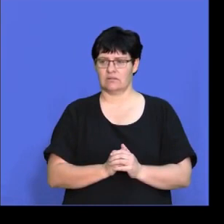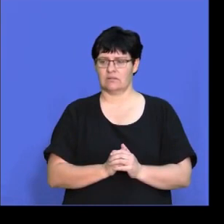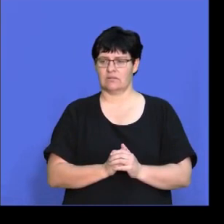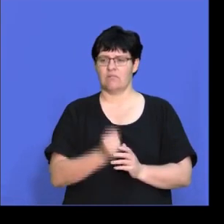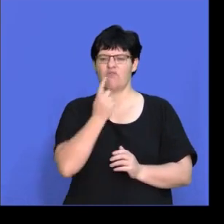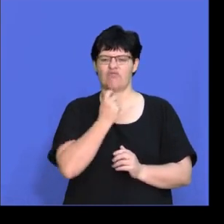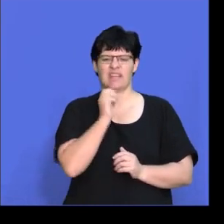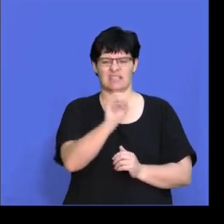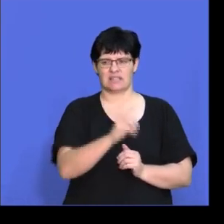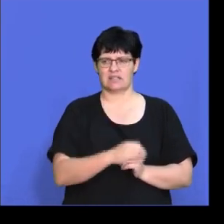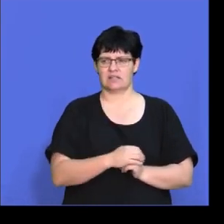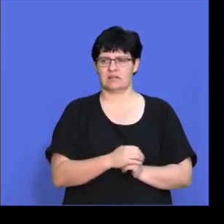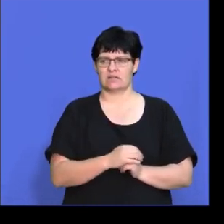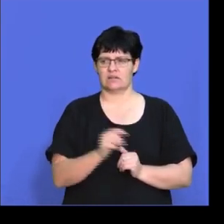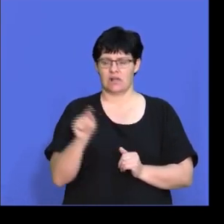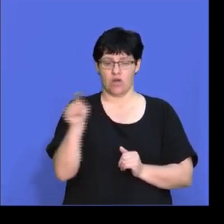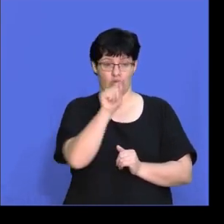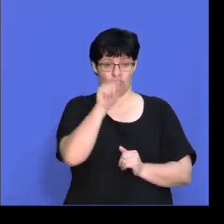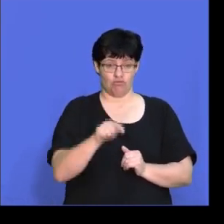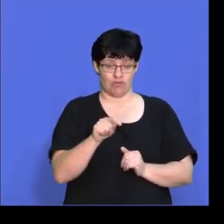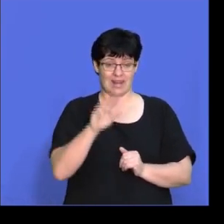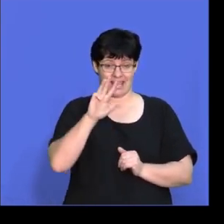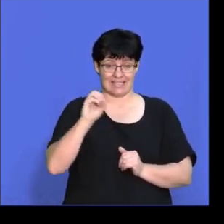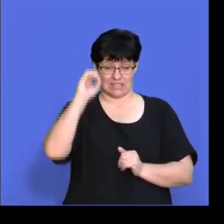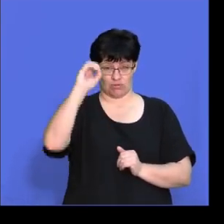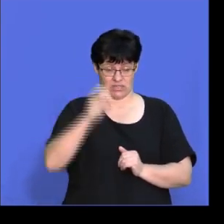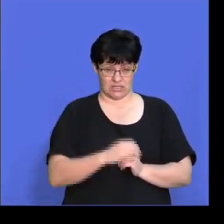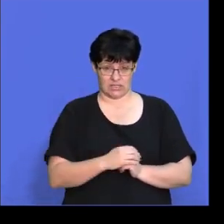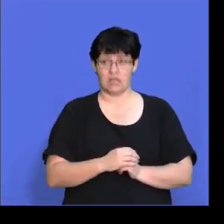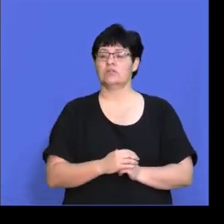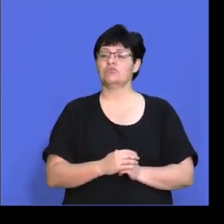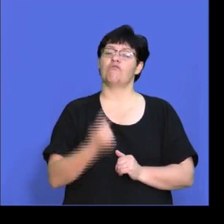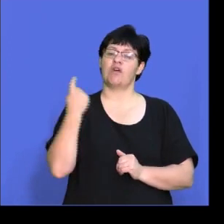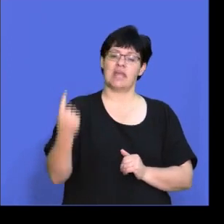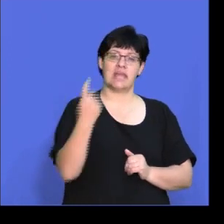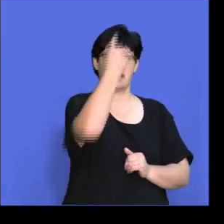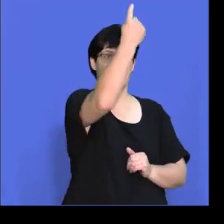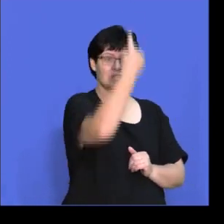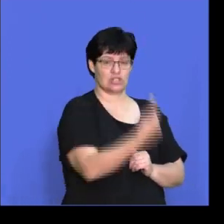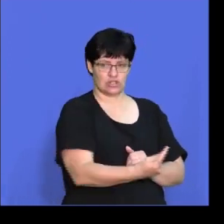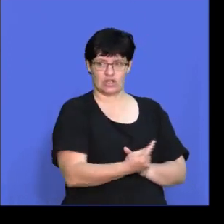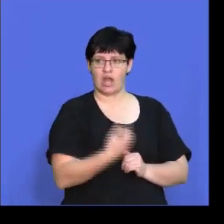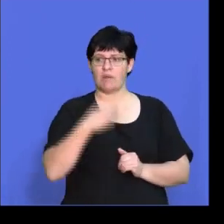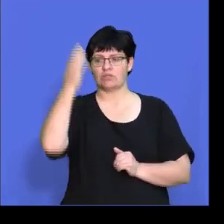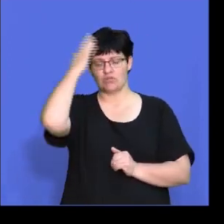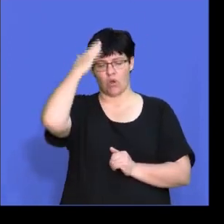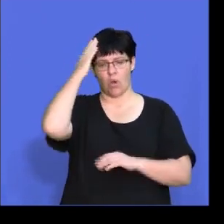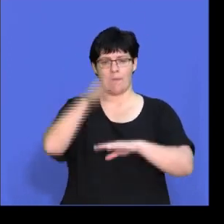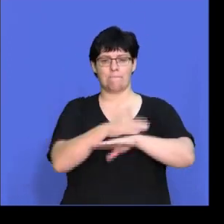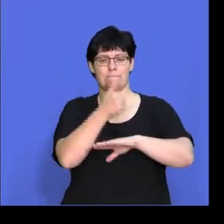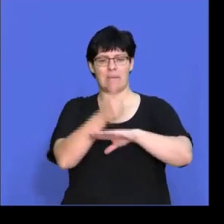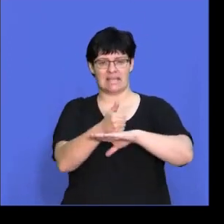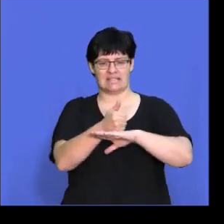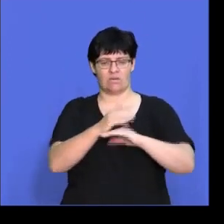Let's do this in red. Okay, so as I said, this is a right-angled triangle. So for each triangle, I need to know the base